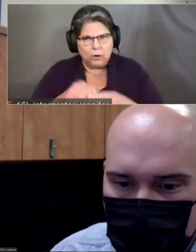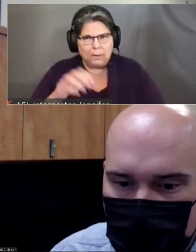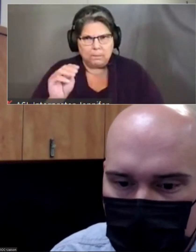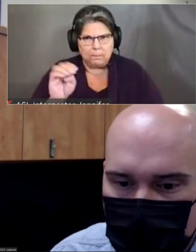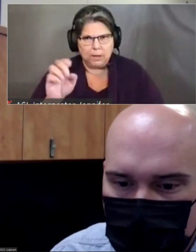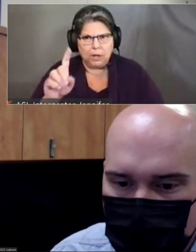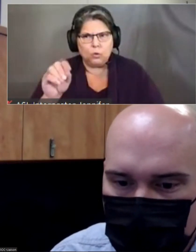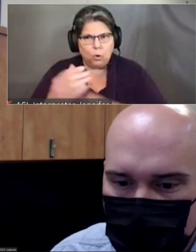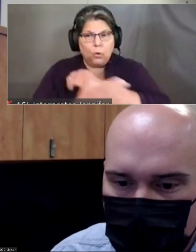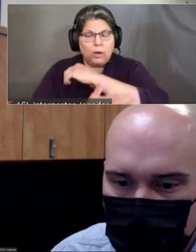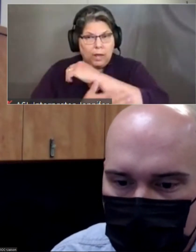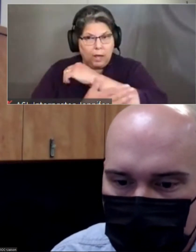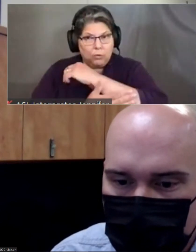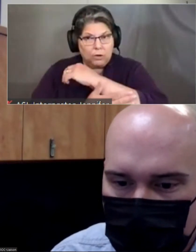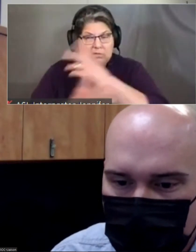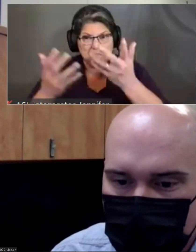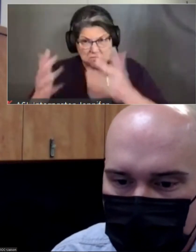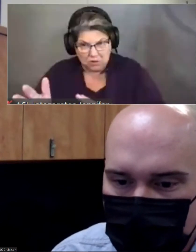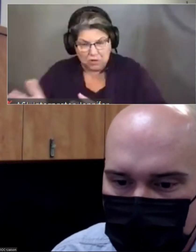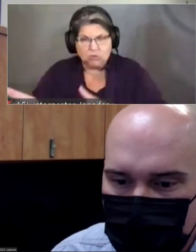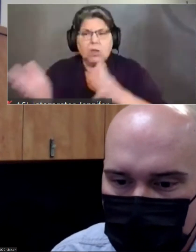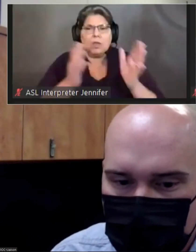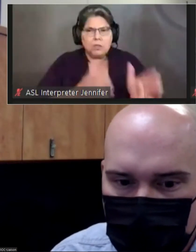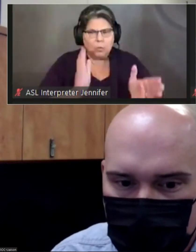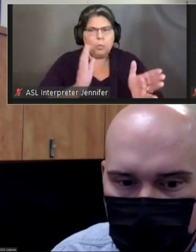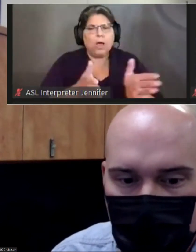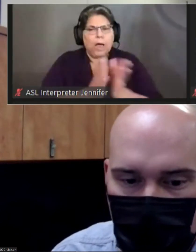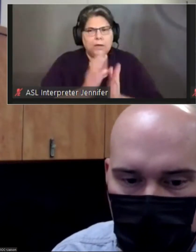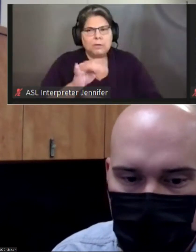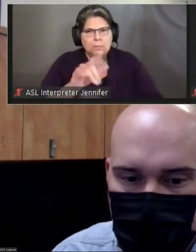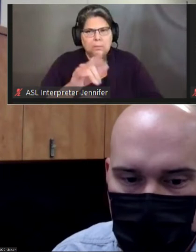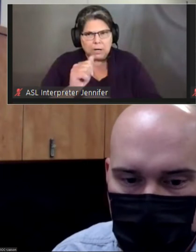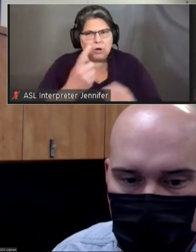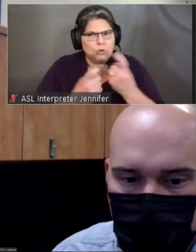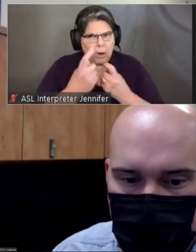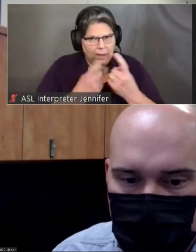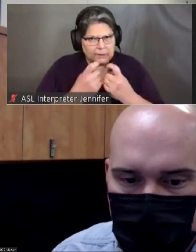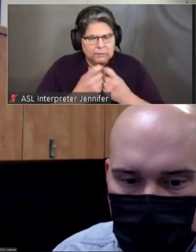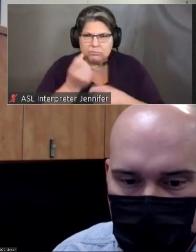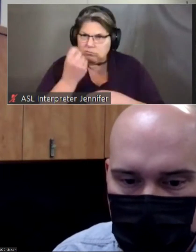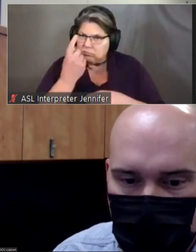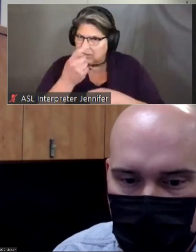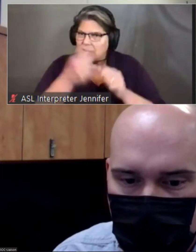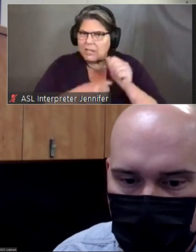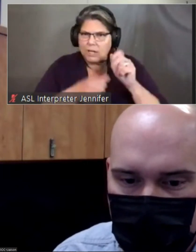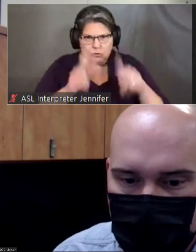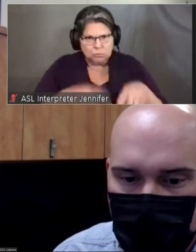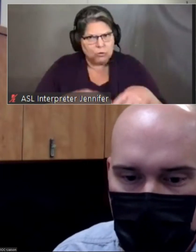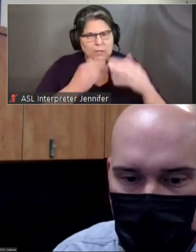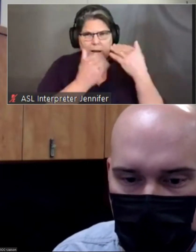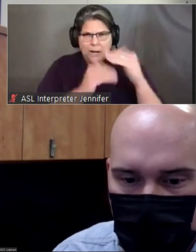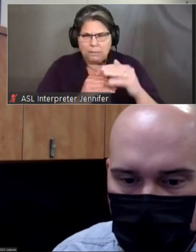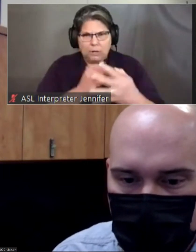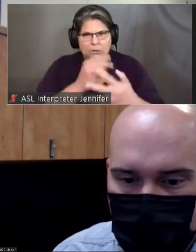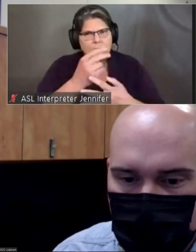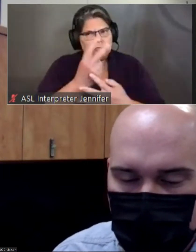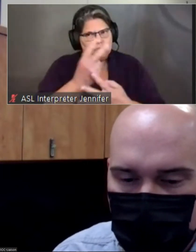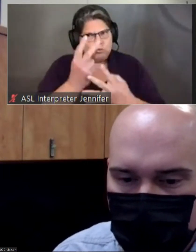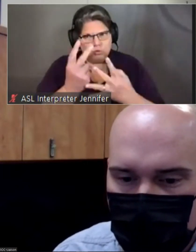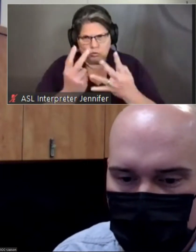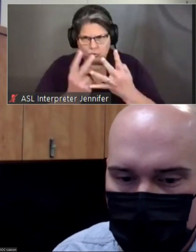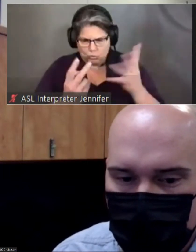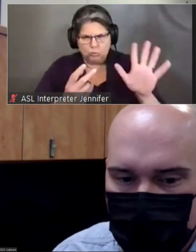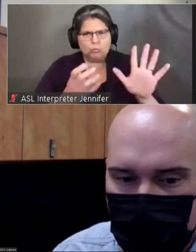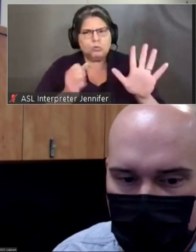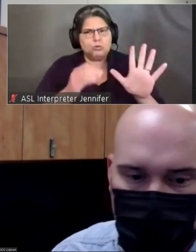questions from the media concerning the COVID-19 incident. We are limited to 2 questions from each media outlet in order to preserve